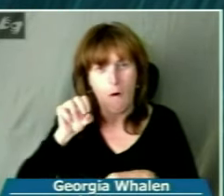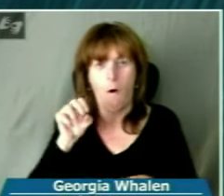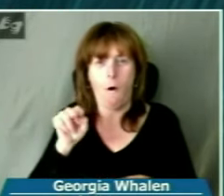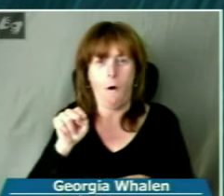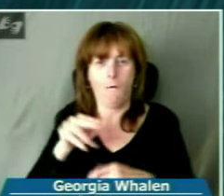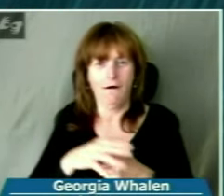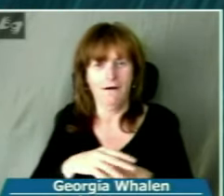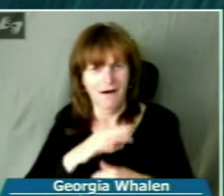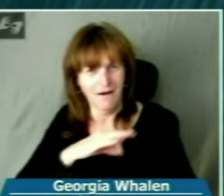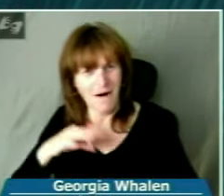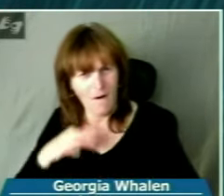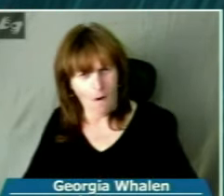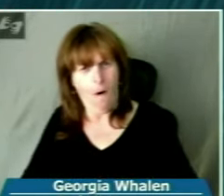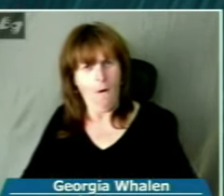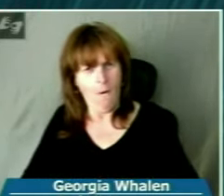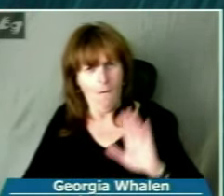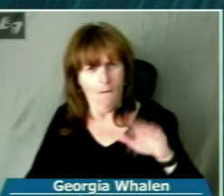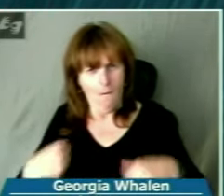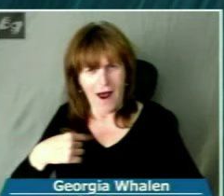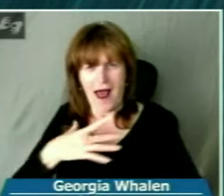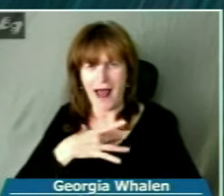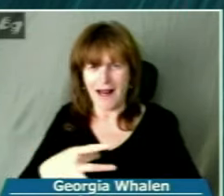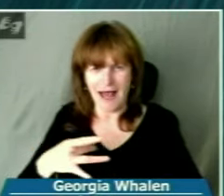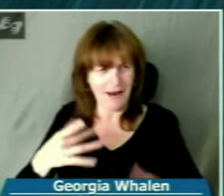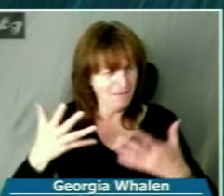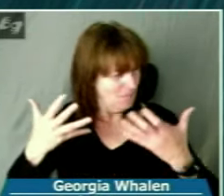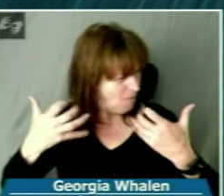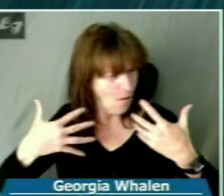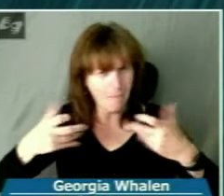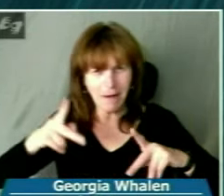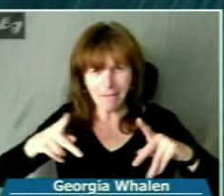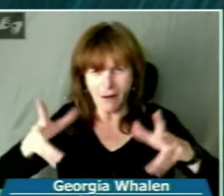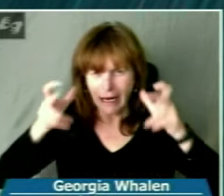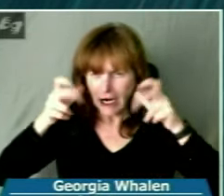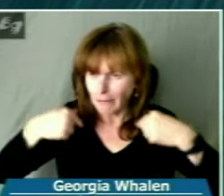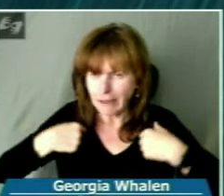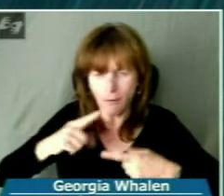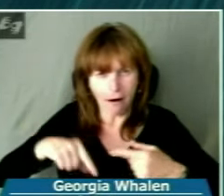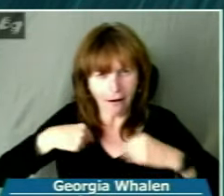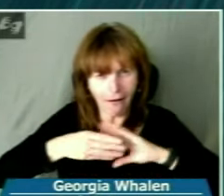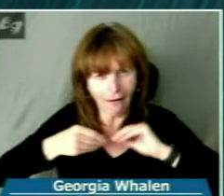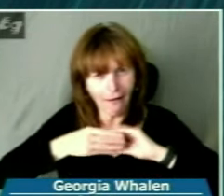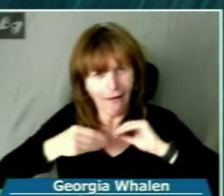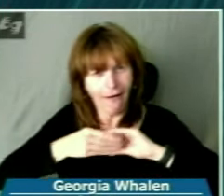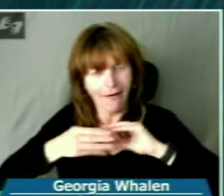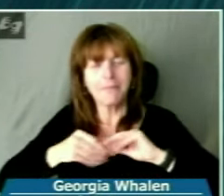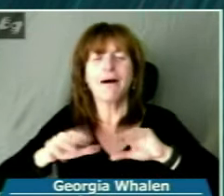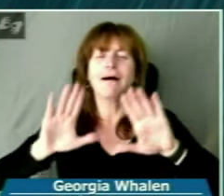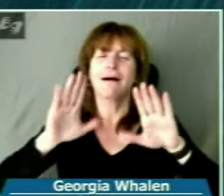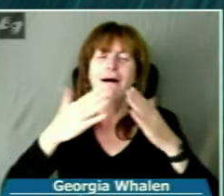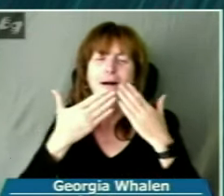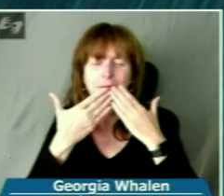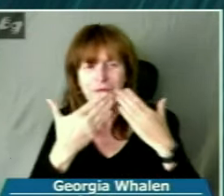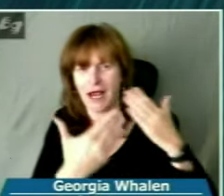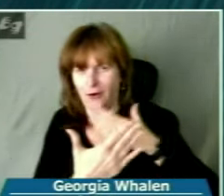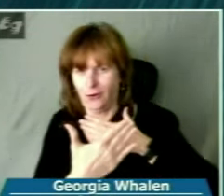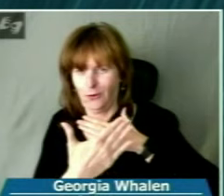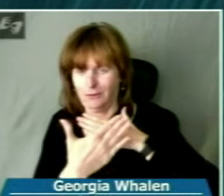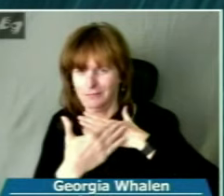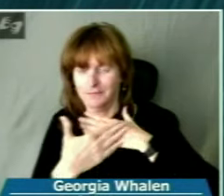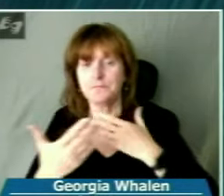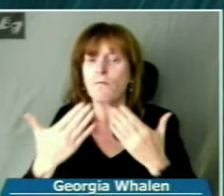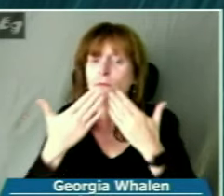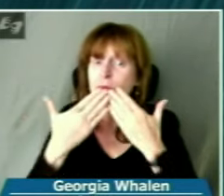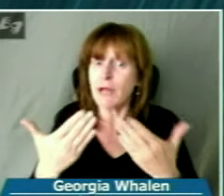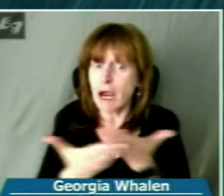yes. thanks, Michael. I appreciate that. And thank you to Cable 14 and CHML and everyone watching who's dialed in today. And